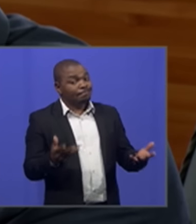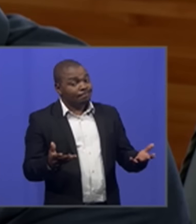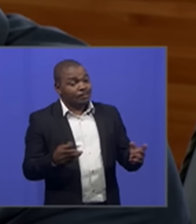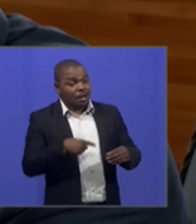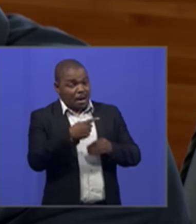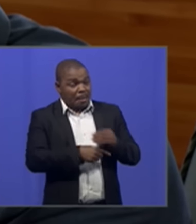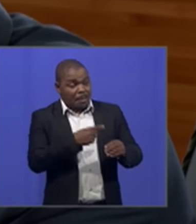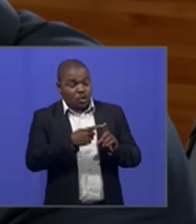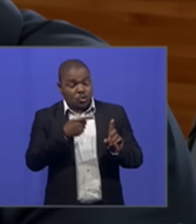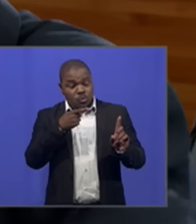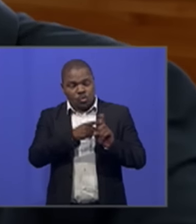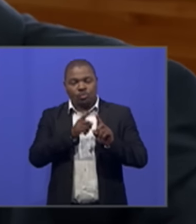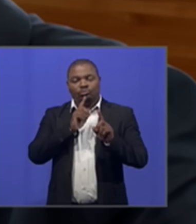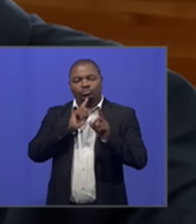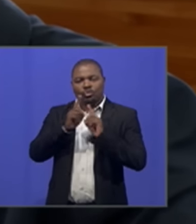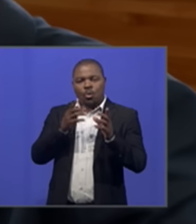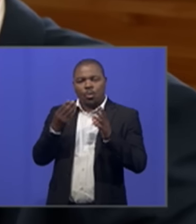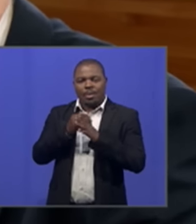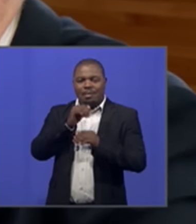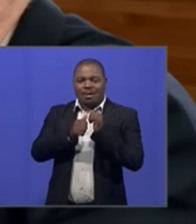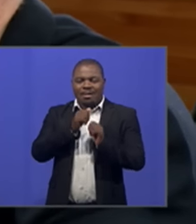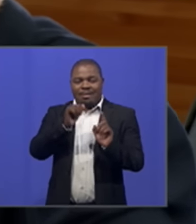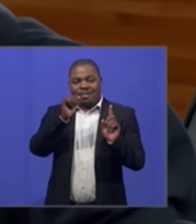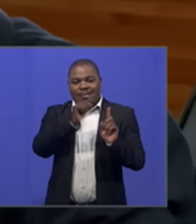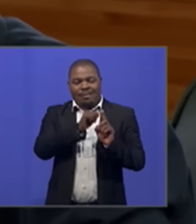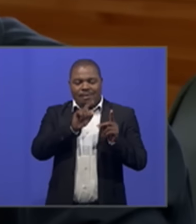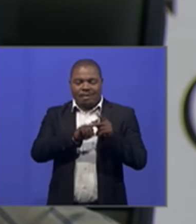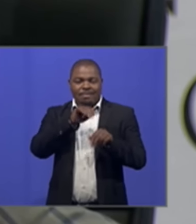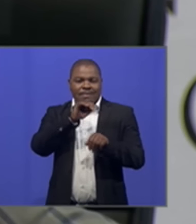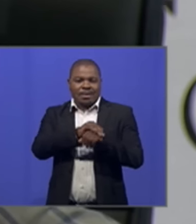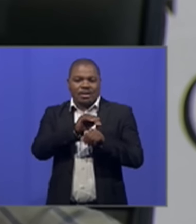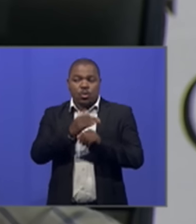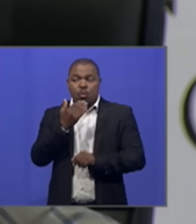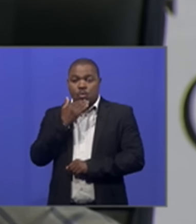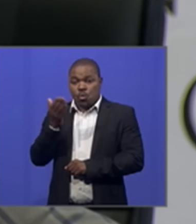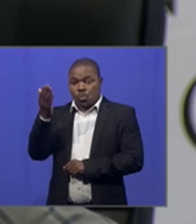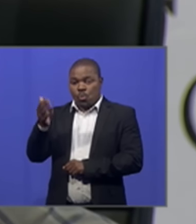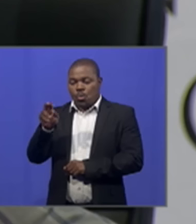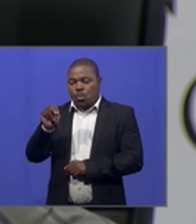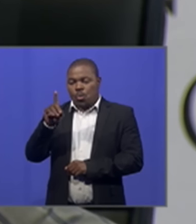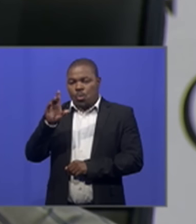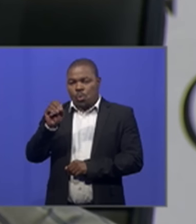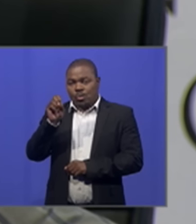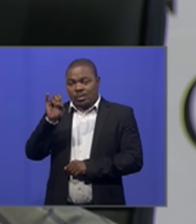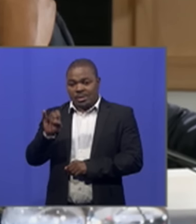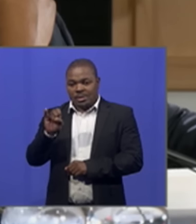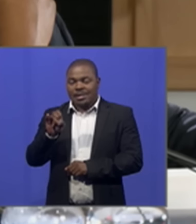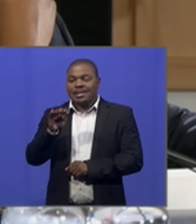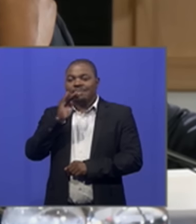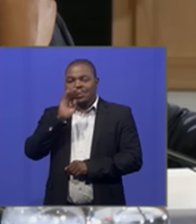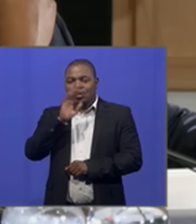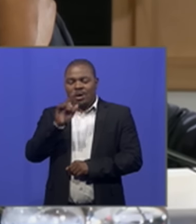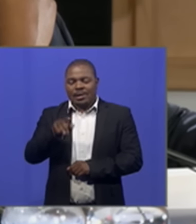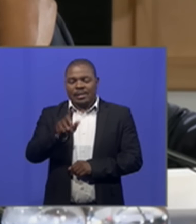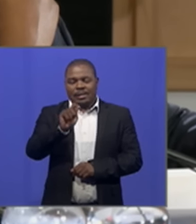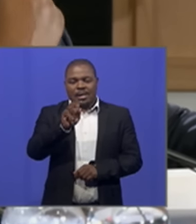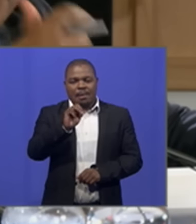ya gagwe le yo a rego ke morwa rragwe gape ke mogwera Sergeant Nkosi e nyenyafaditše kabo ya tendara